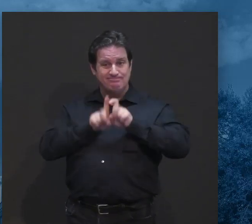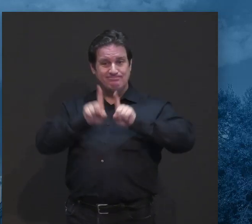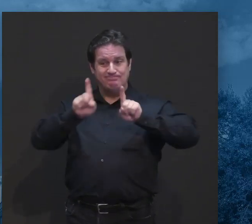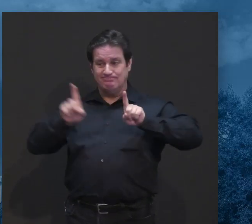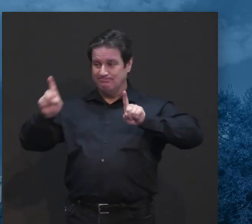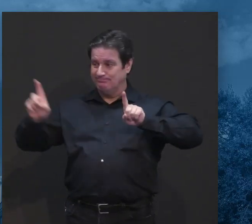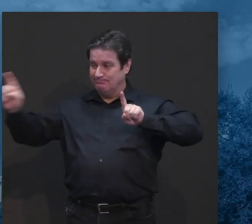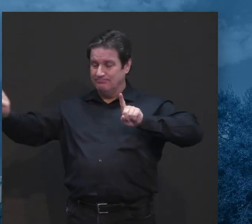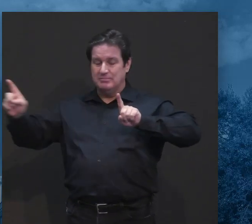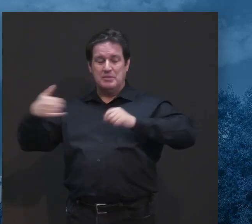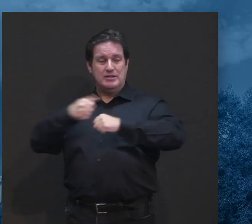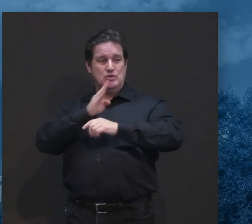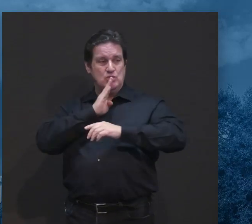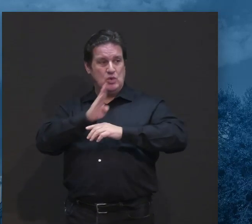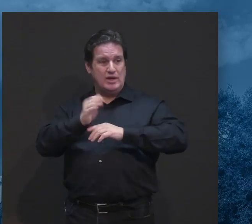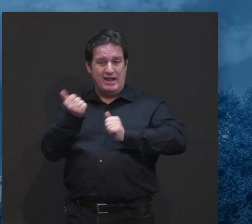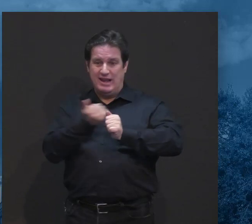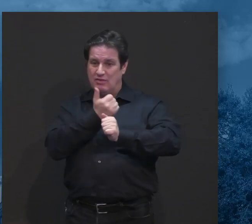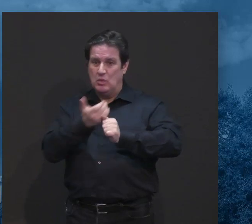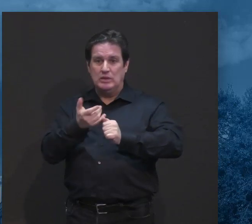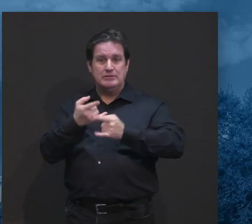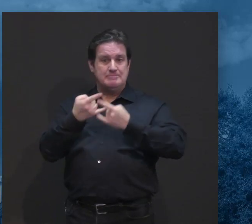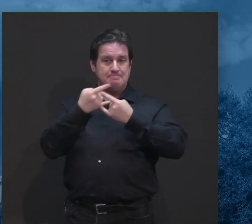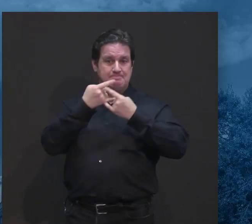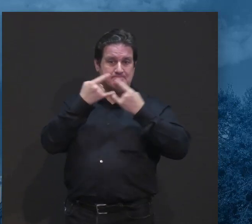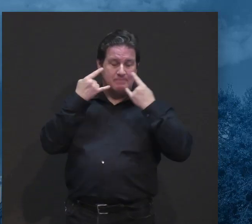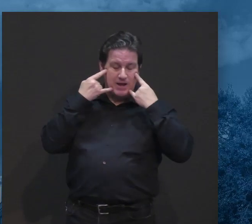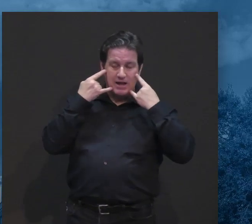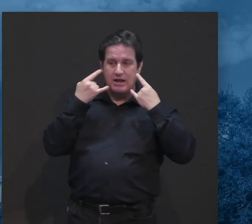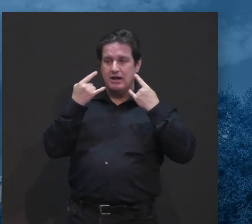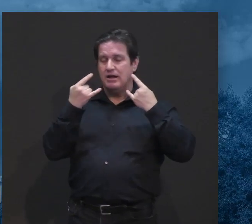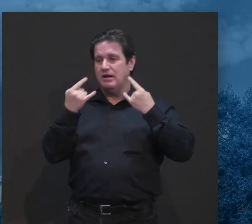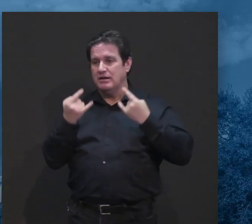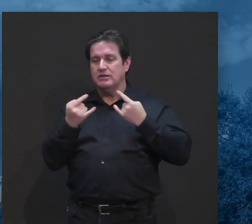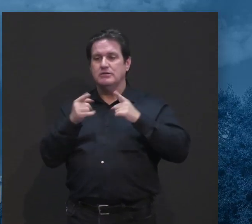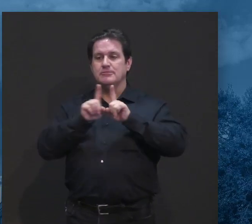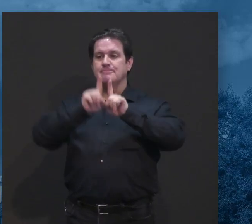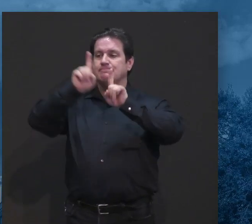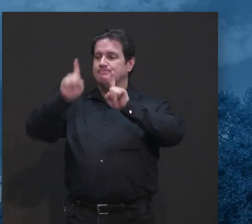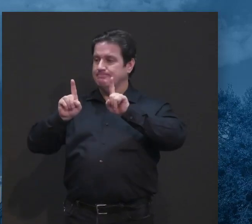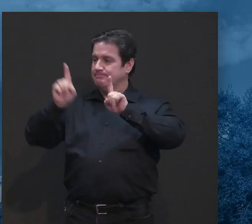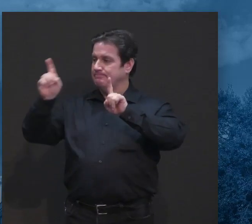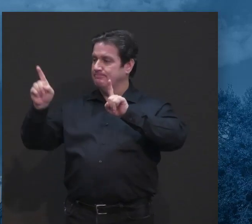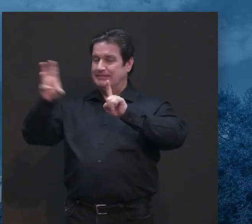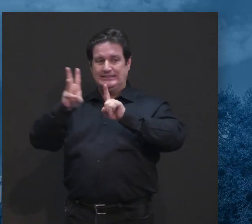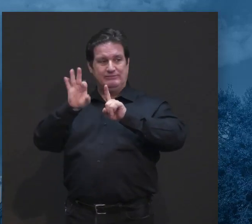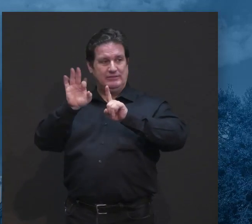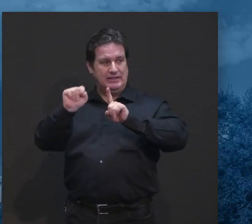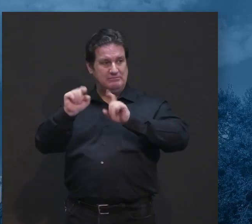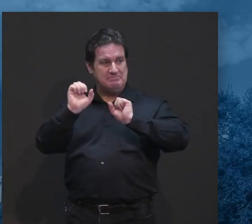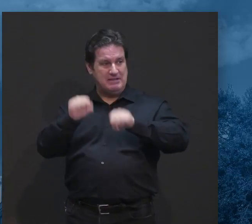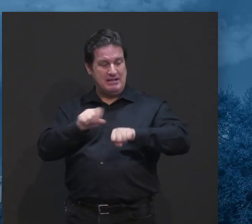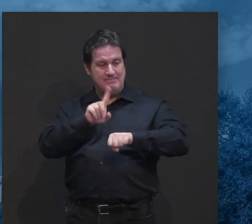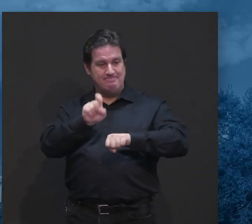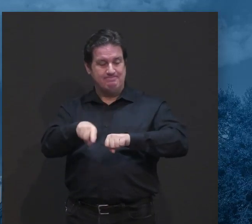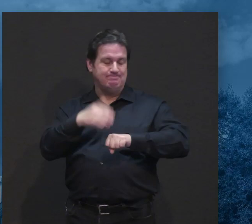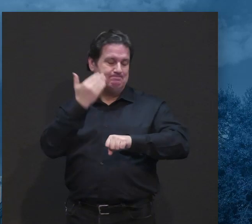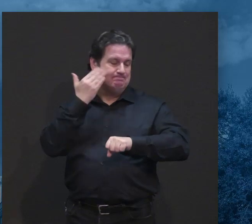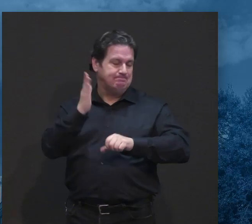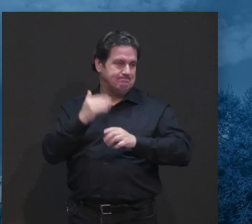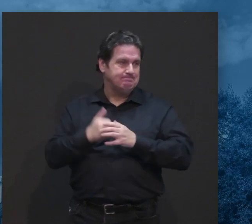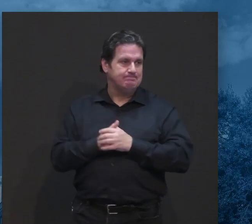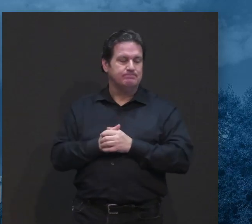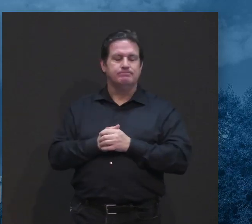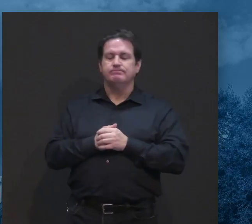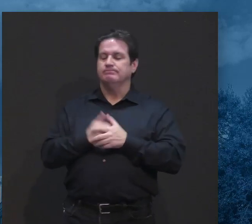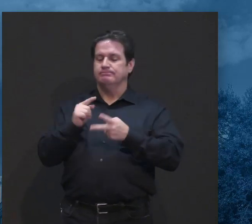are making sure everyone is wearing a face covering and socially distanced at all times.